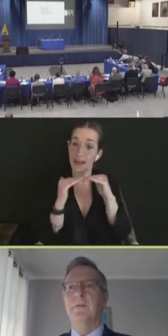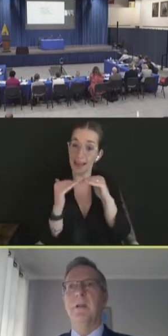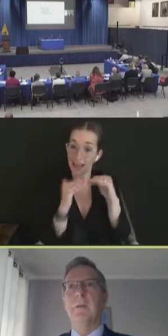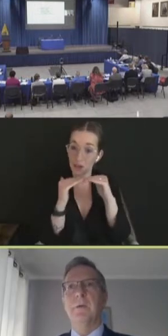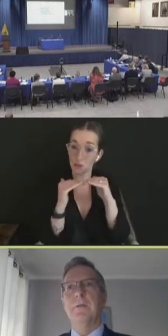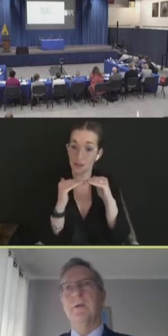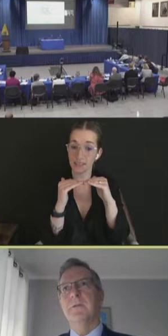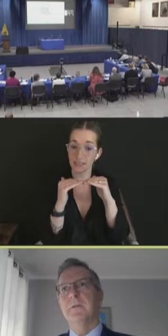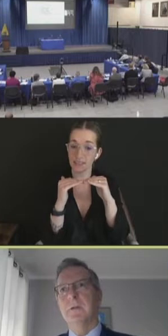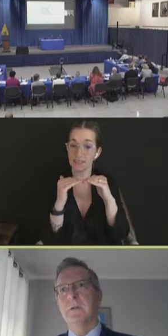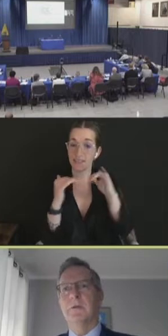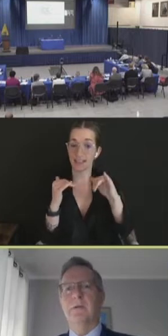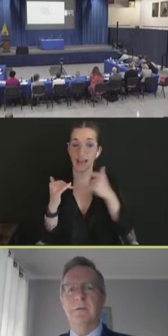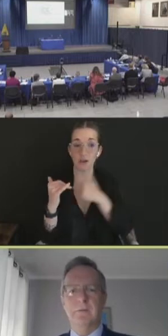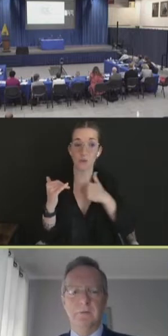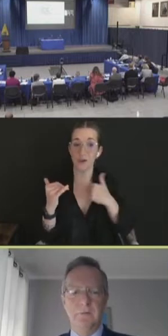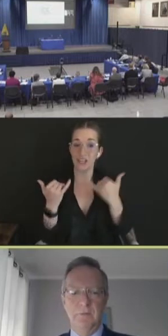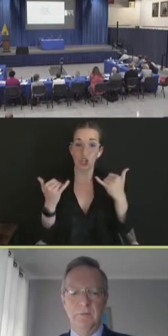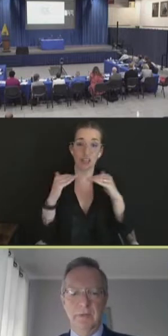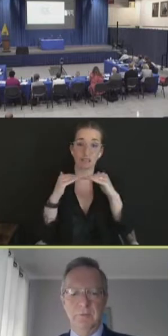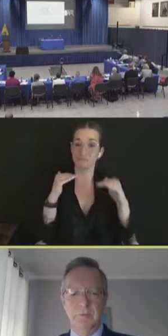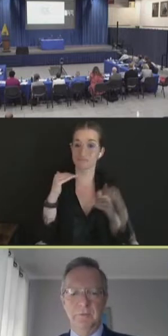in the development and the delivery.